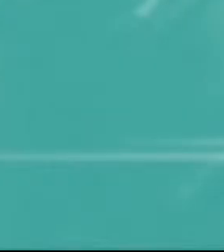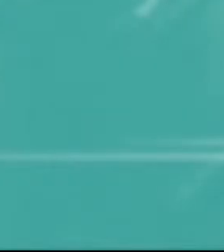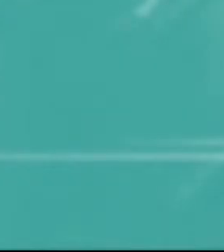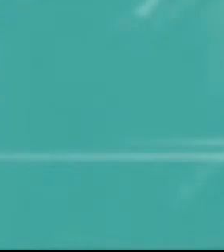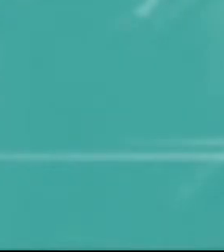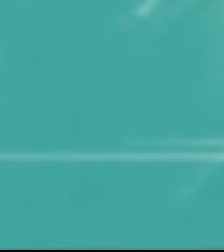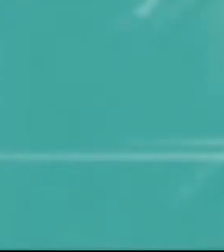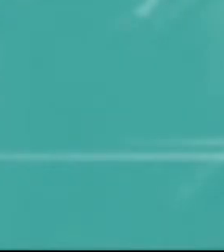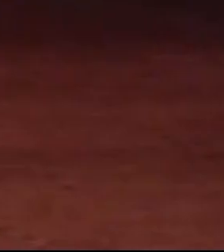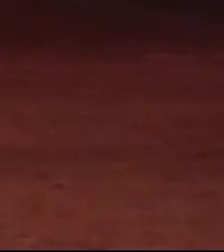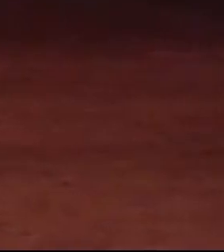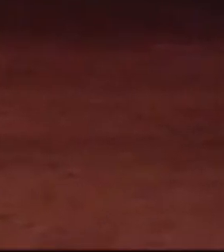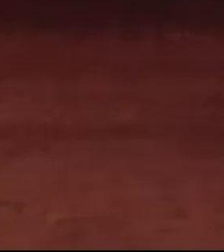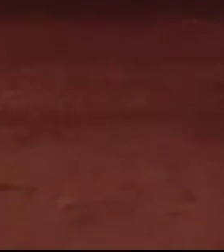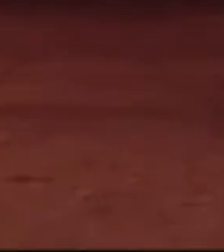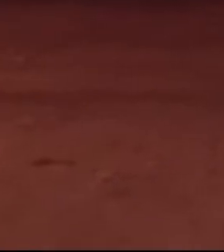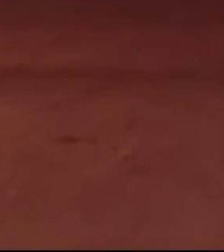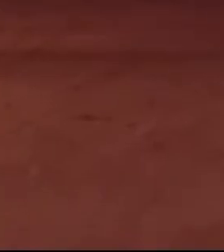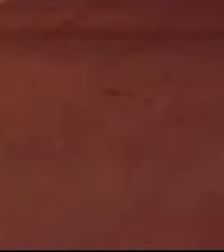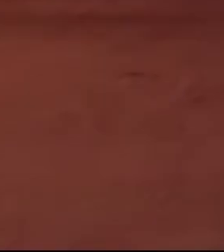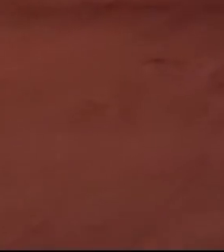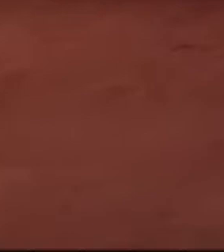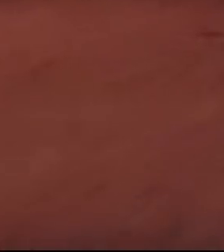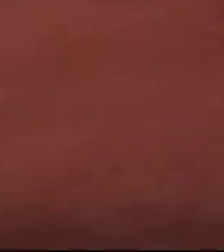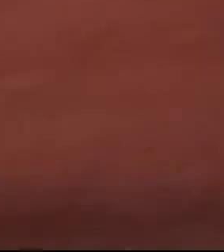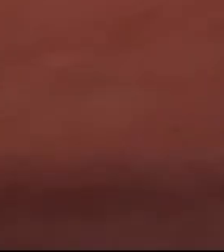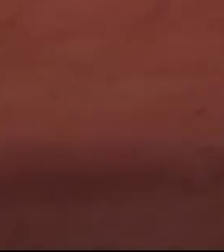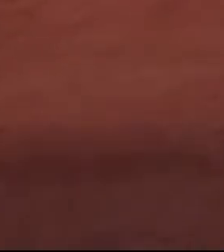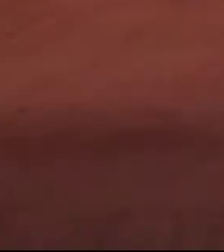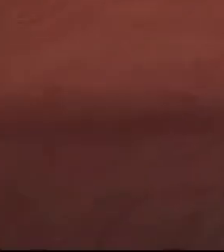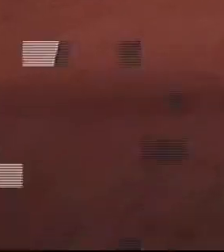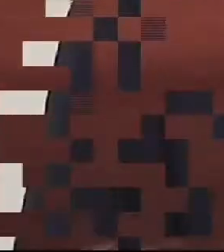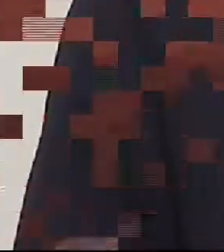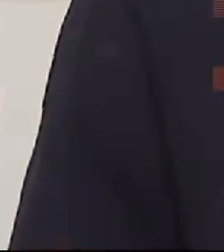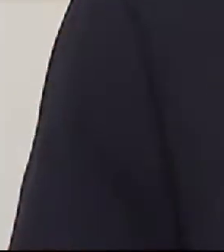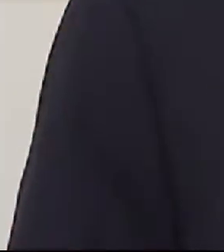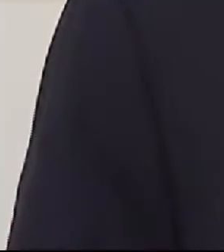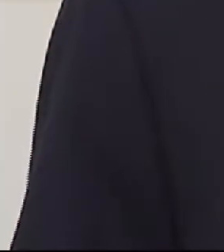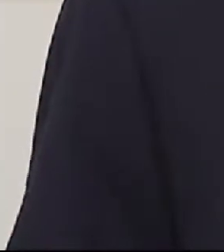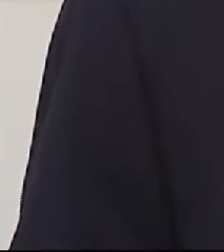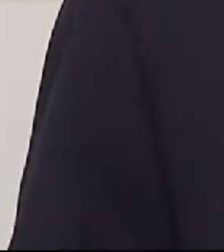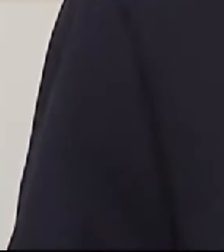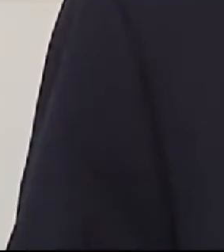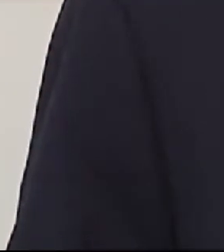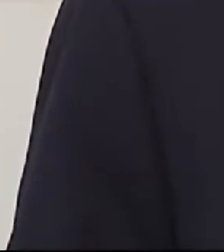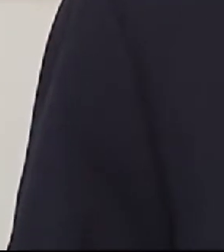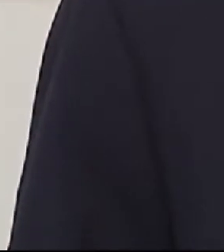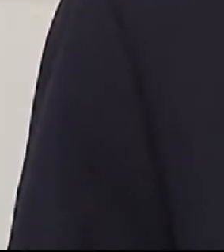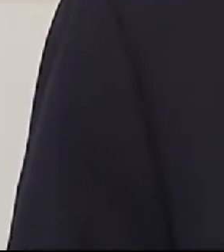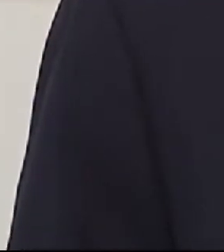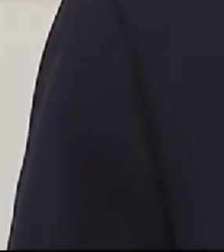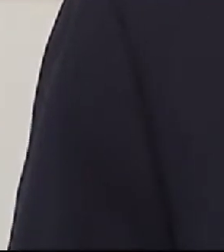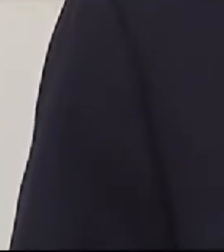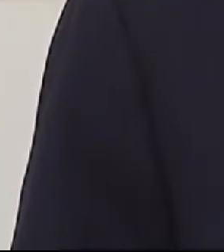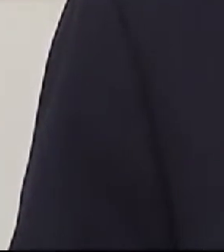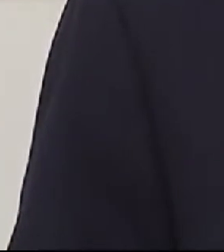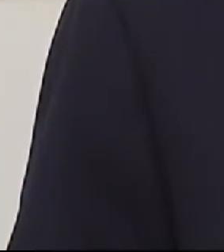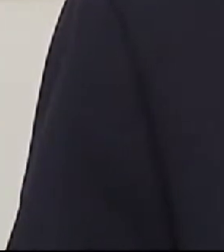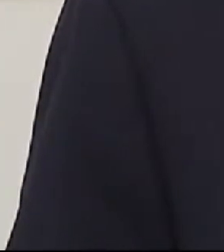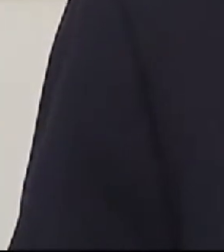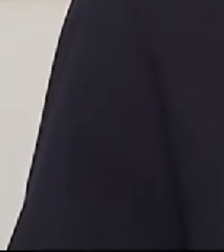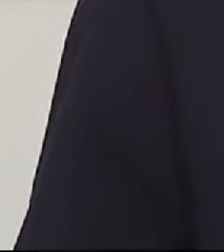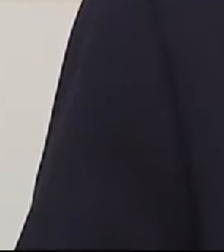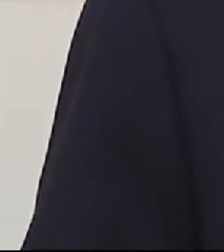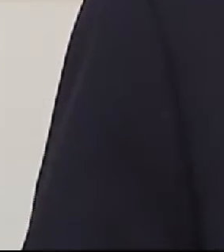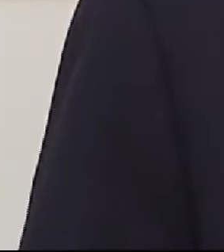Coming up, a man who appeared to be turning his life around shot to death last night. And the immigration minister updates the